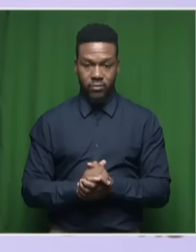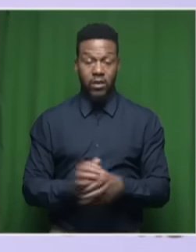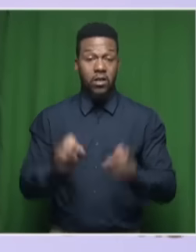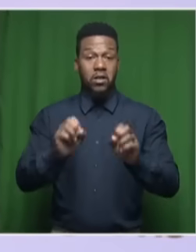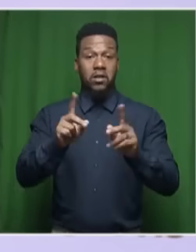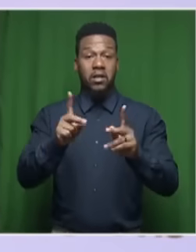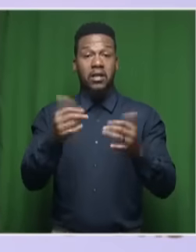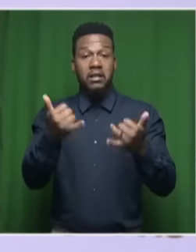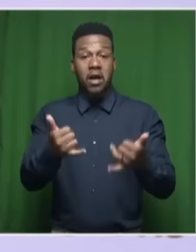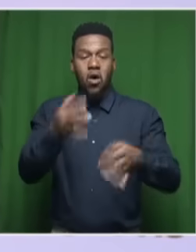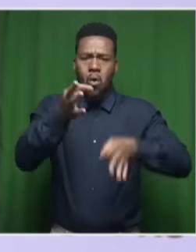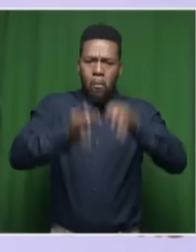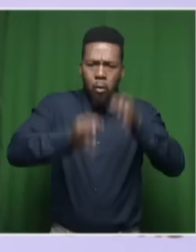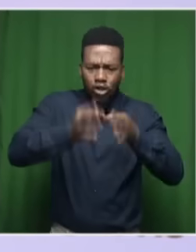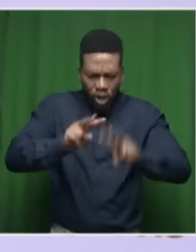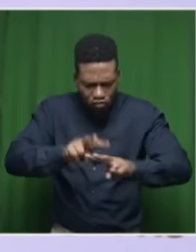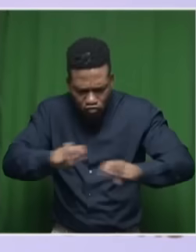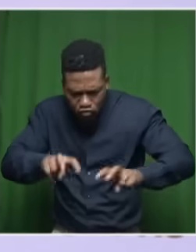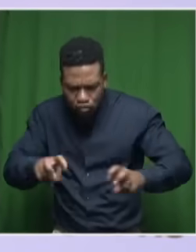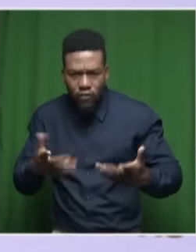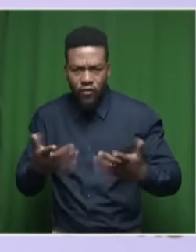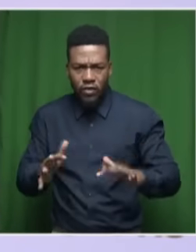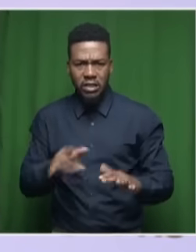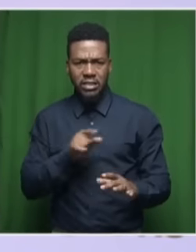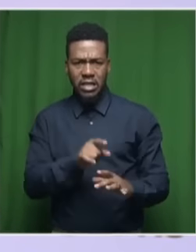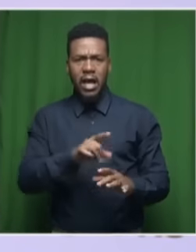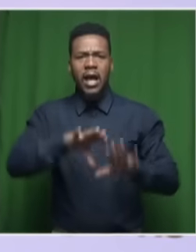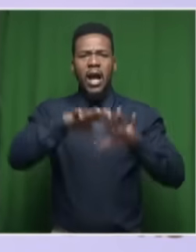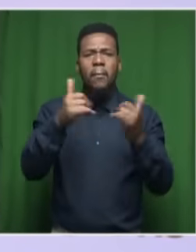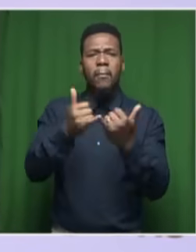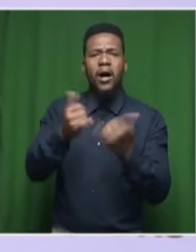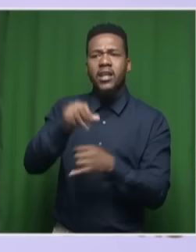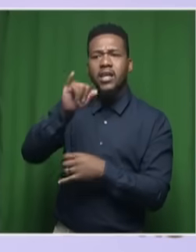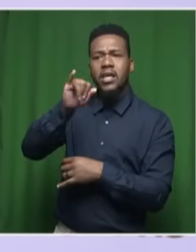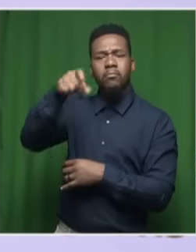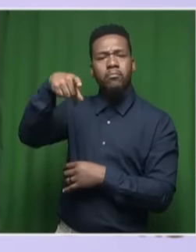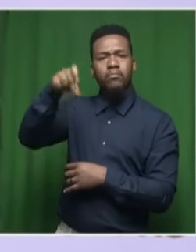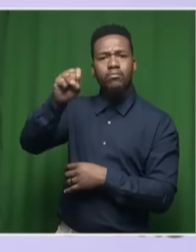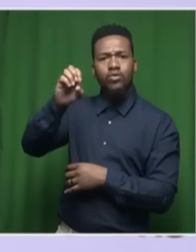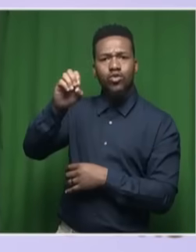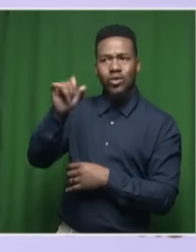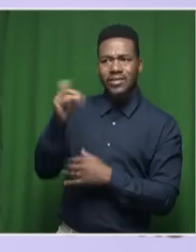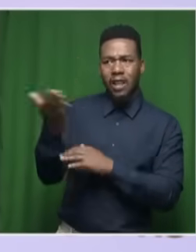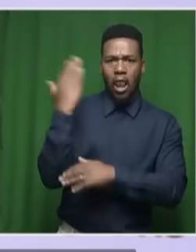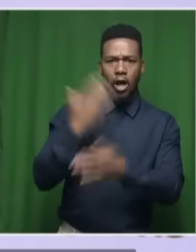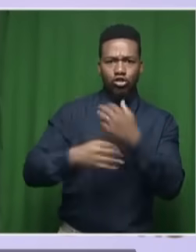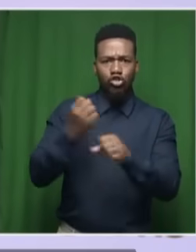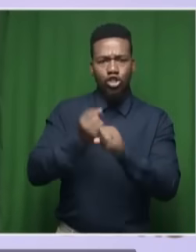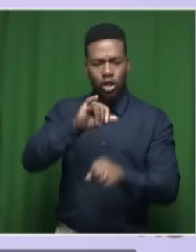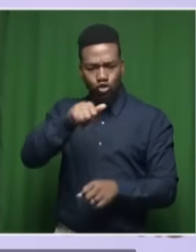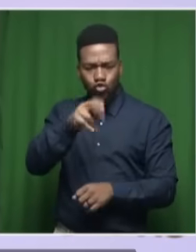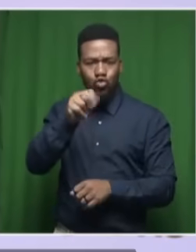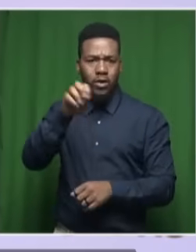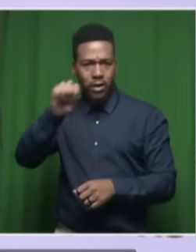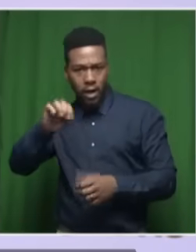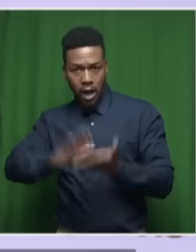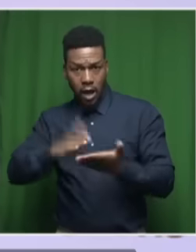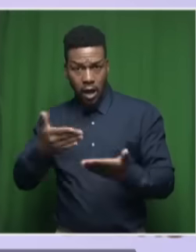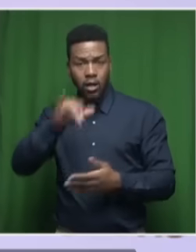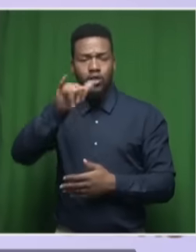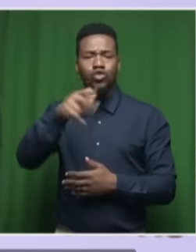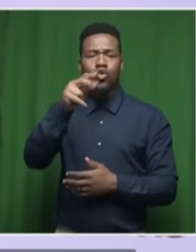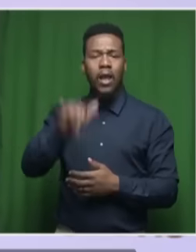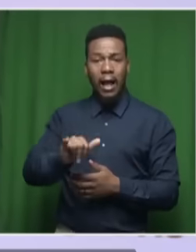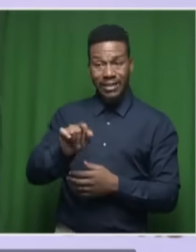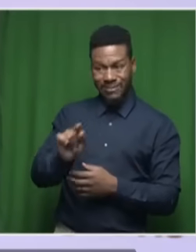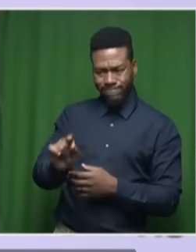Now, a political poll conducted by market research company Ipsos between June and July last year indicates that 15% of